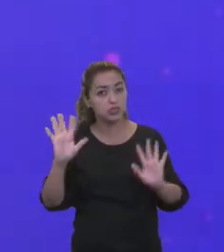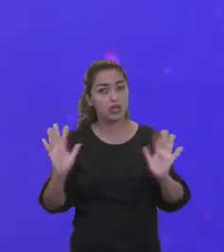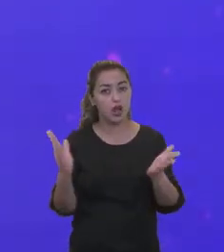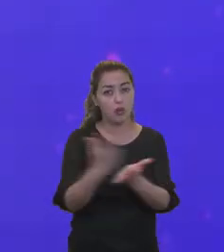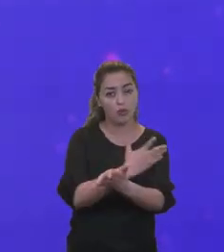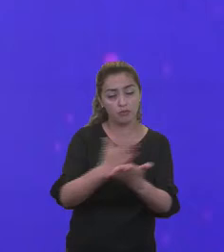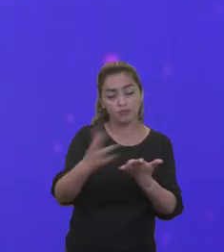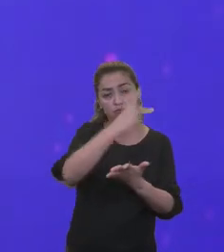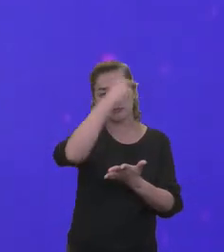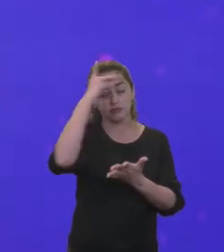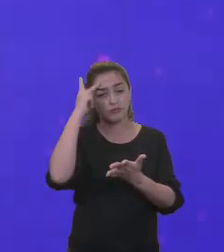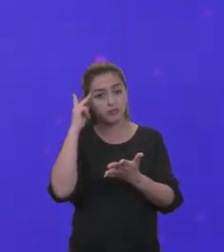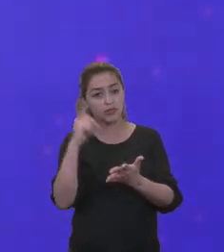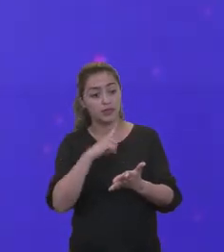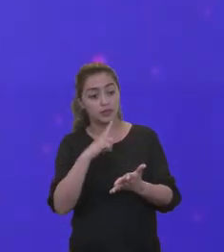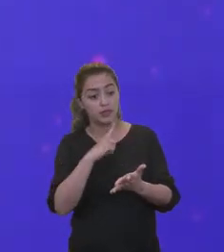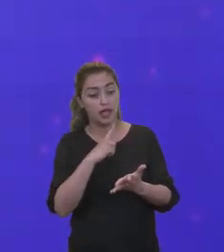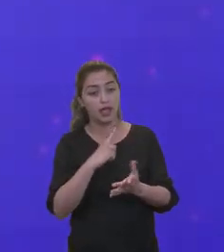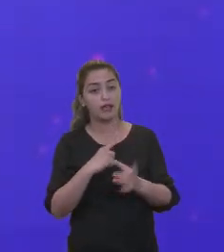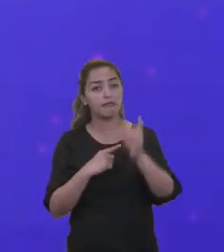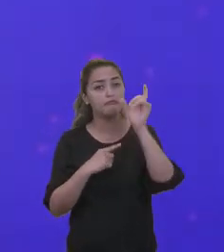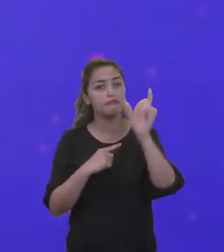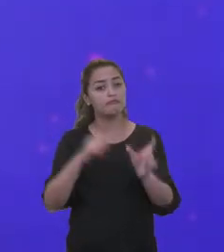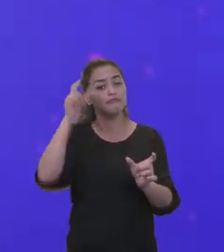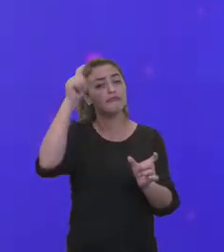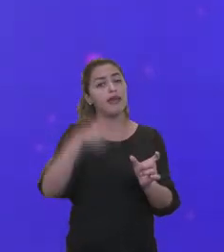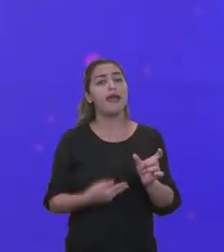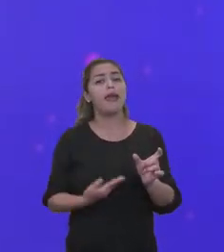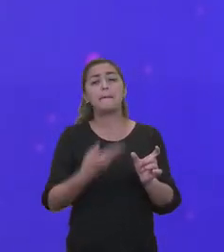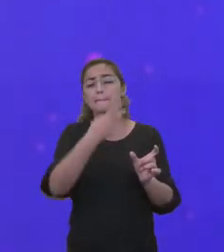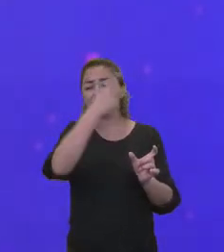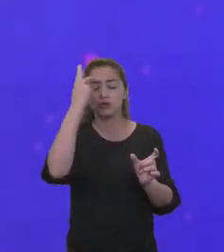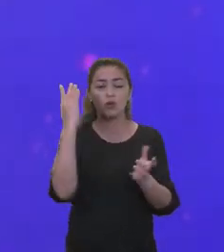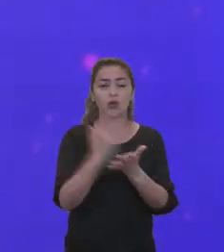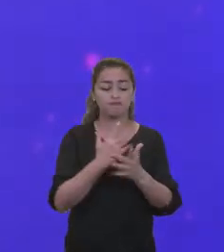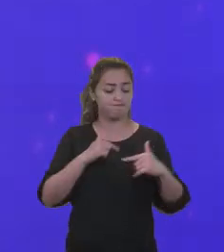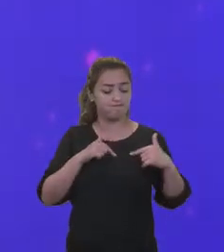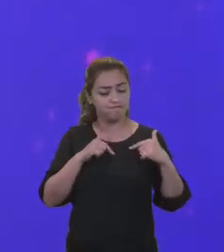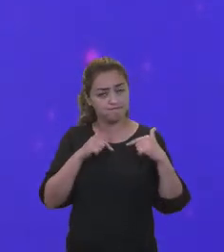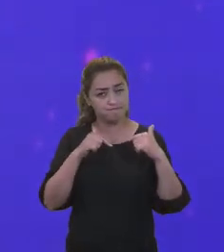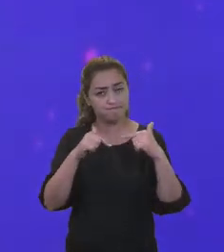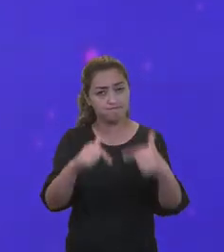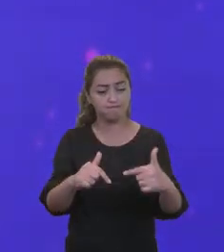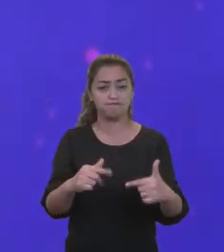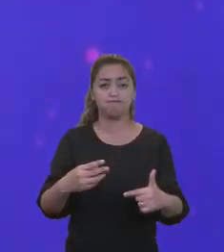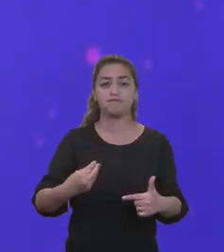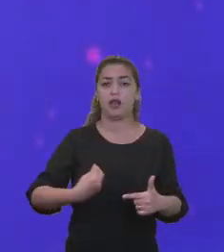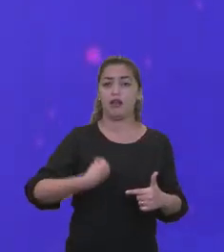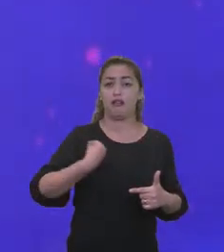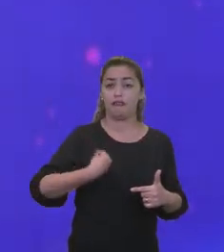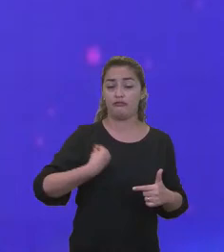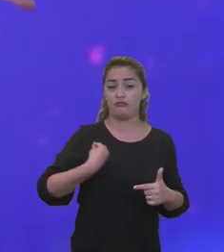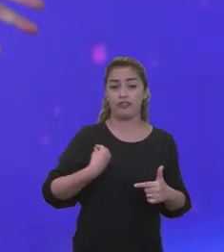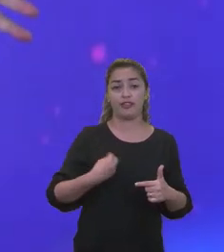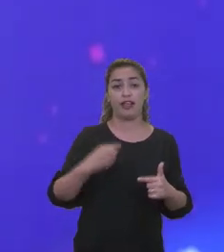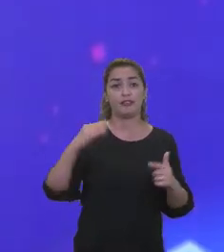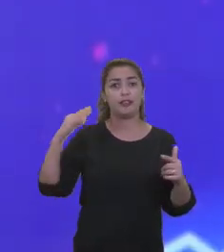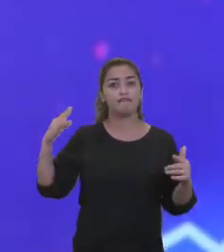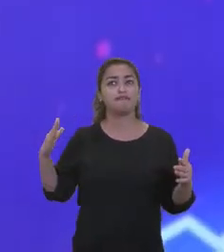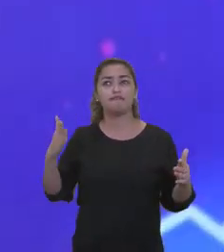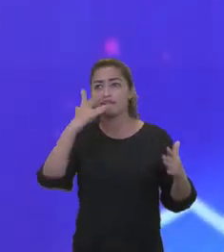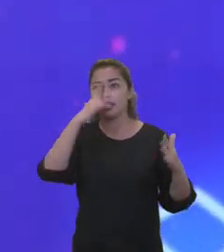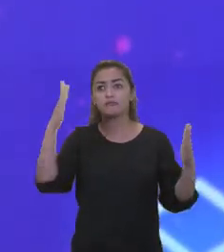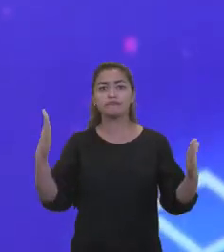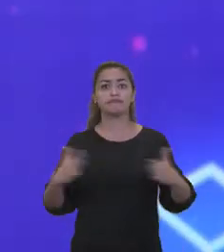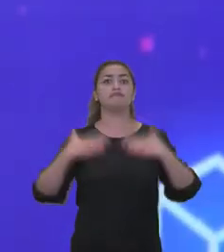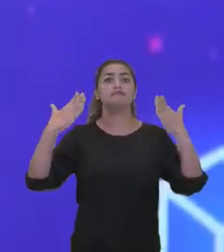people that do that and that do of it their own life mission, meaning people whose mission in